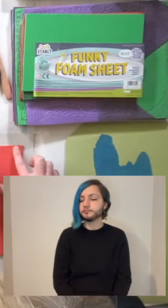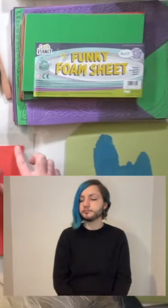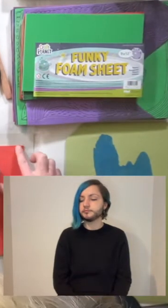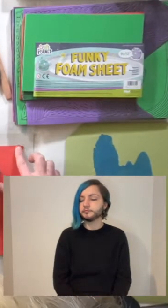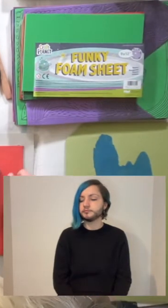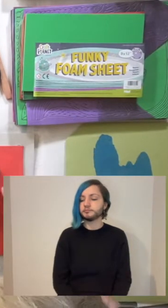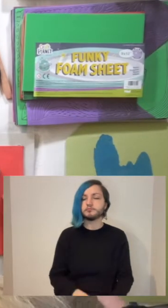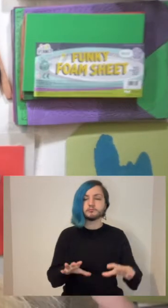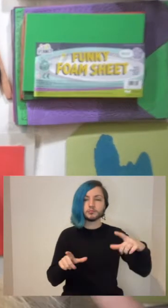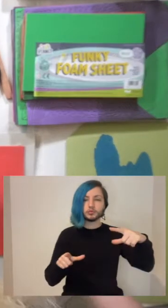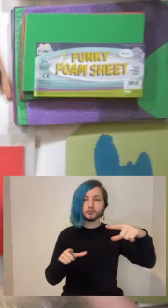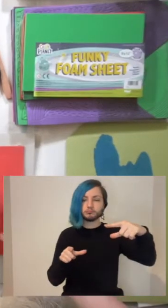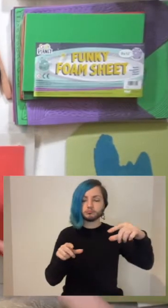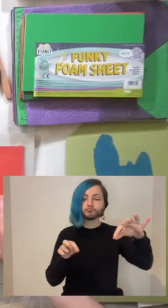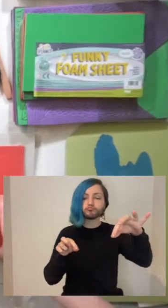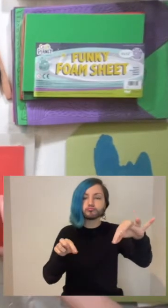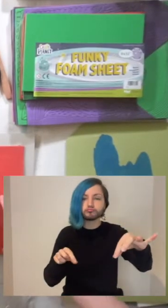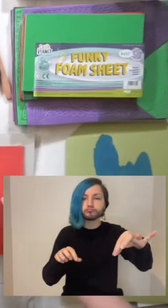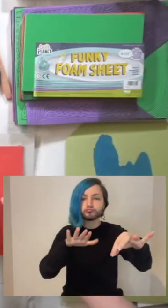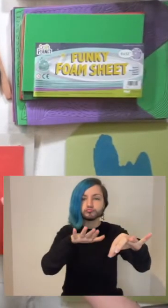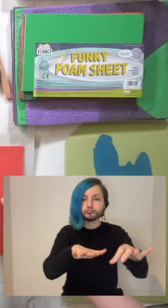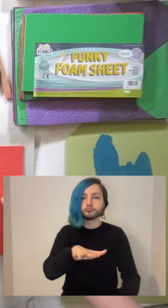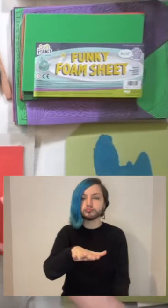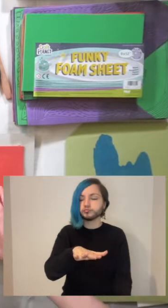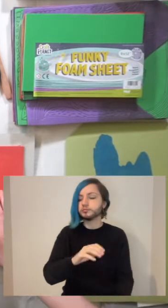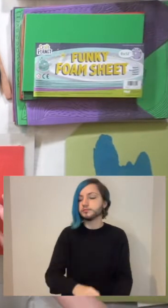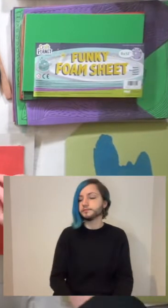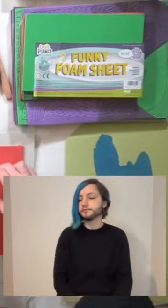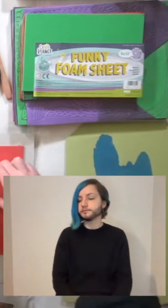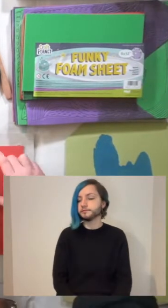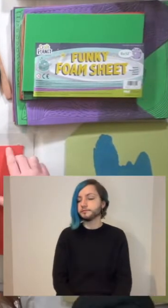and just position it down